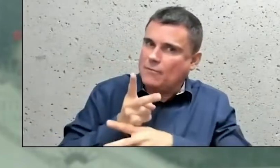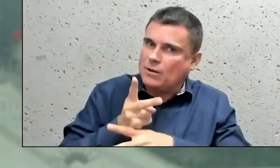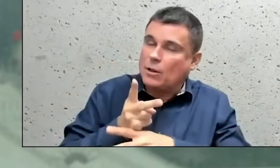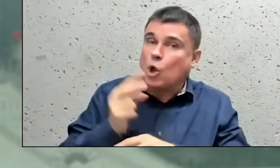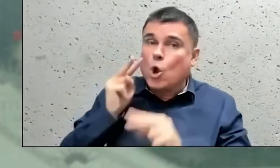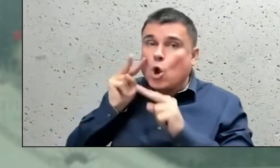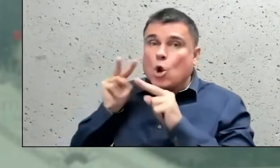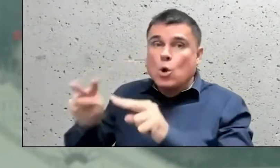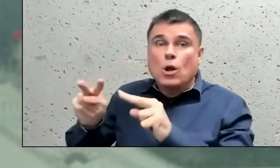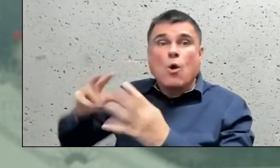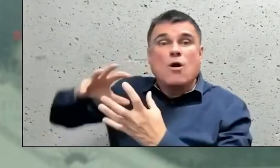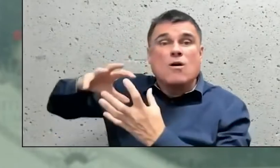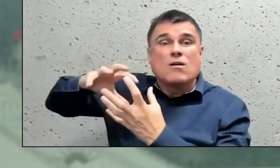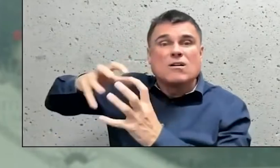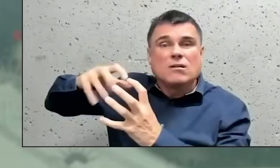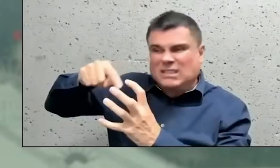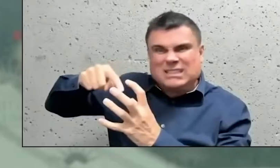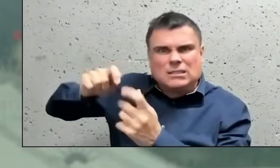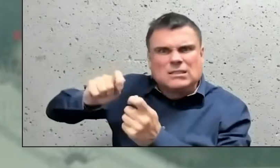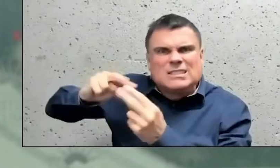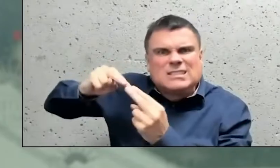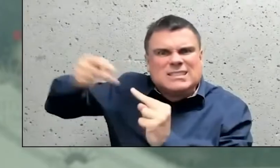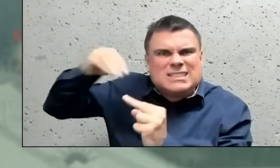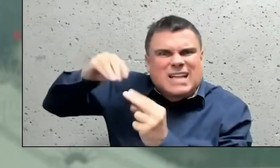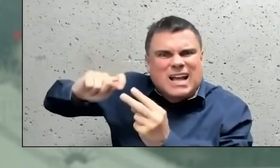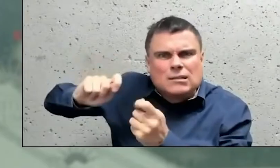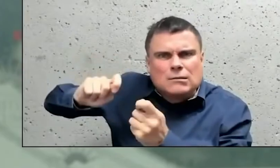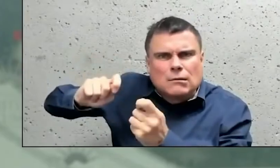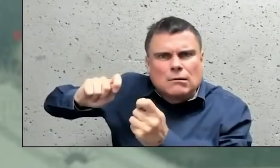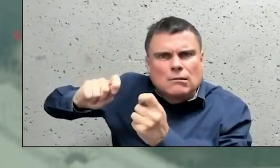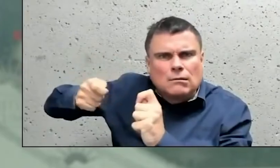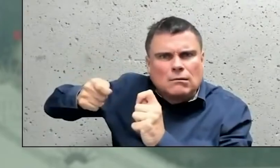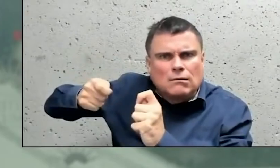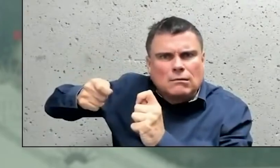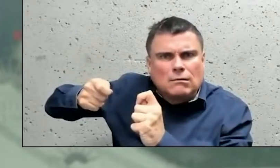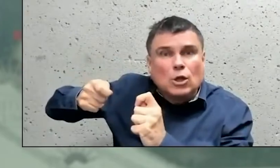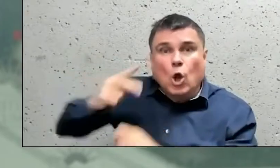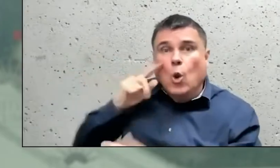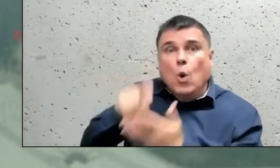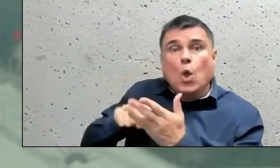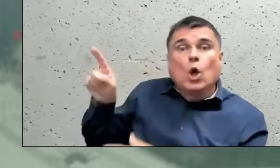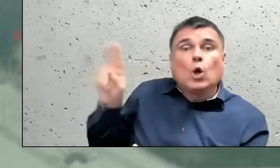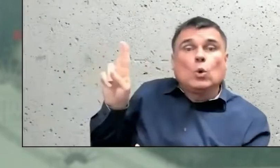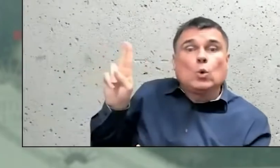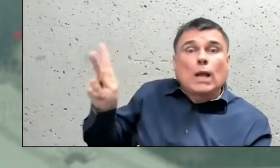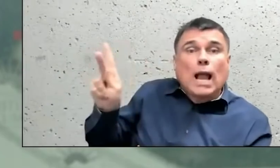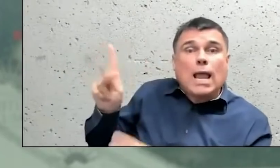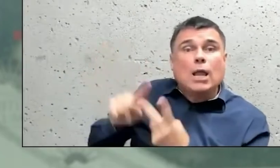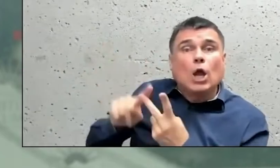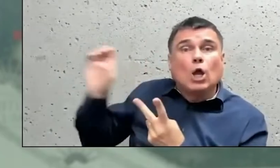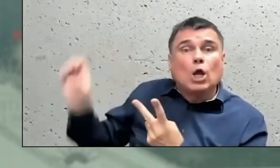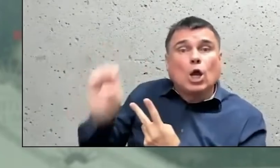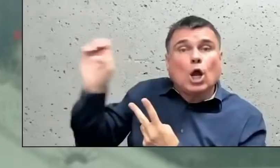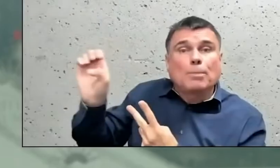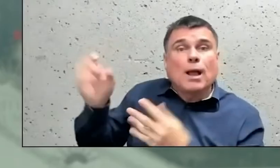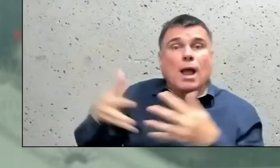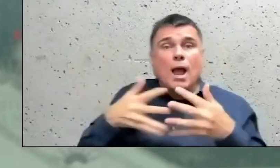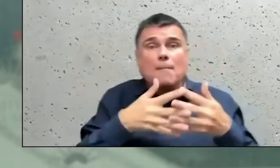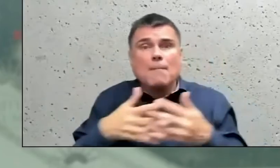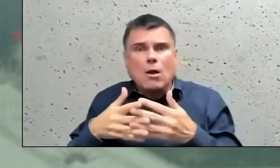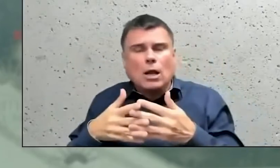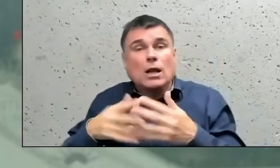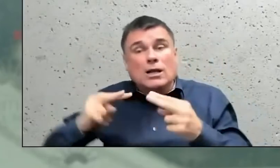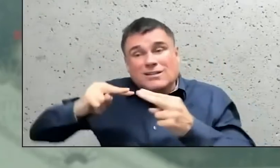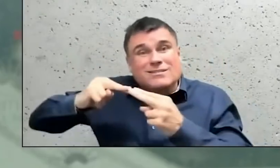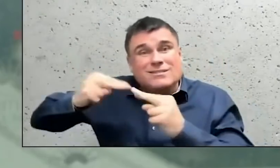now. We look at countries in Europe, the UK, and places in the United States. We know that Delta